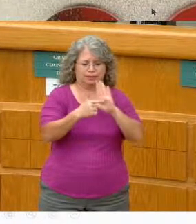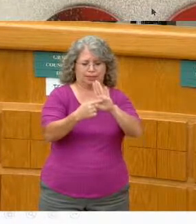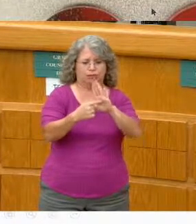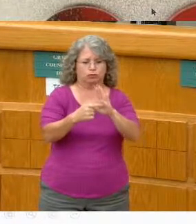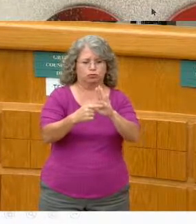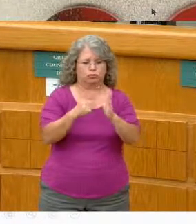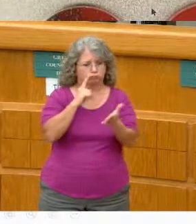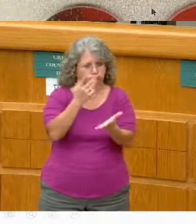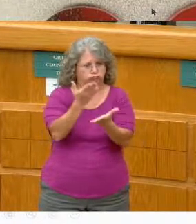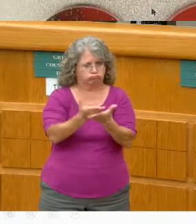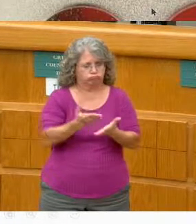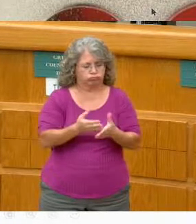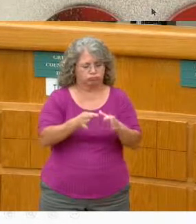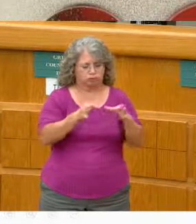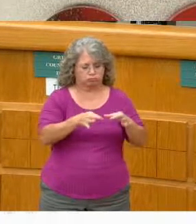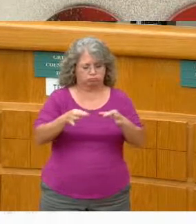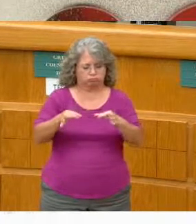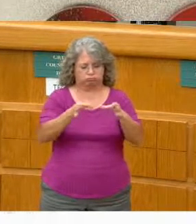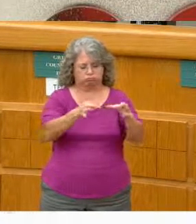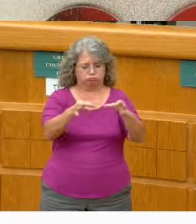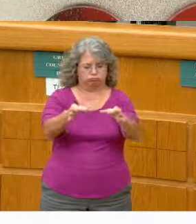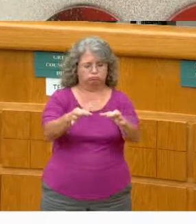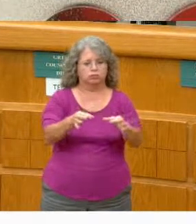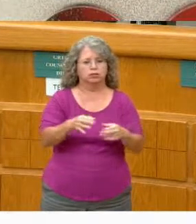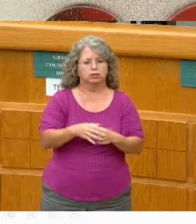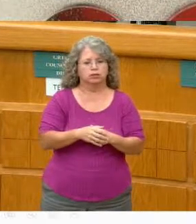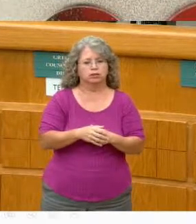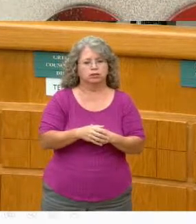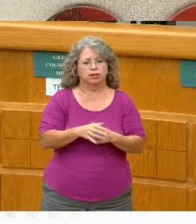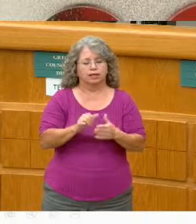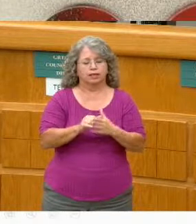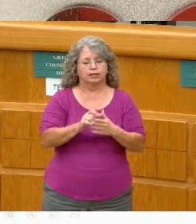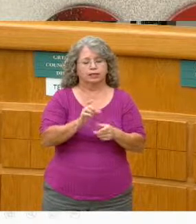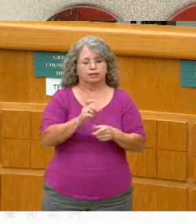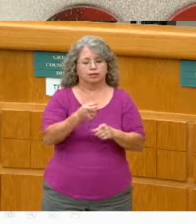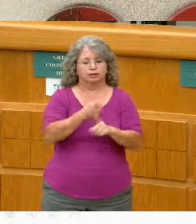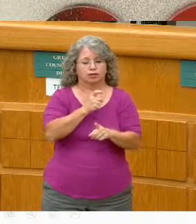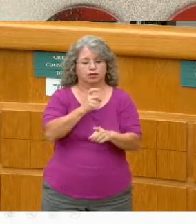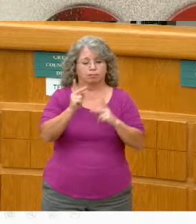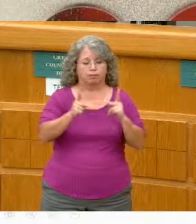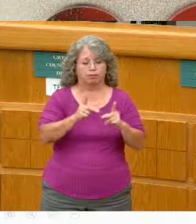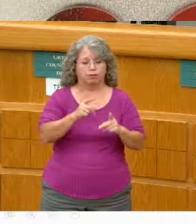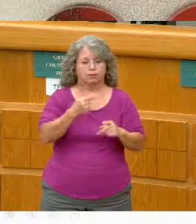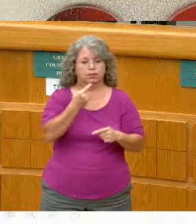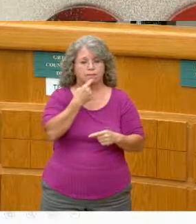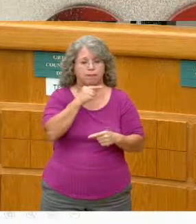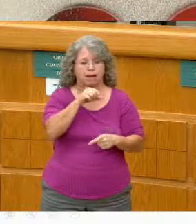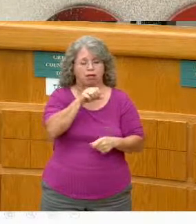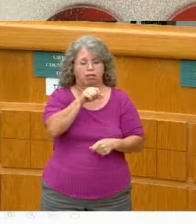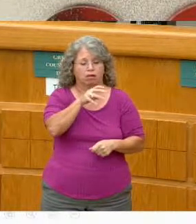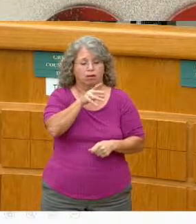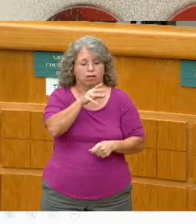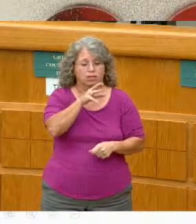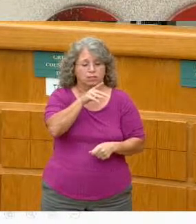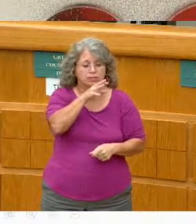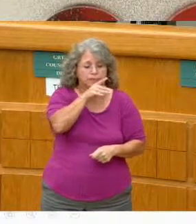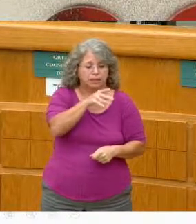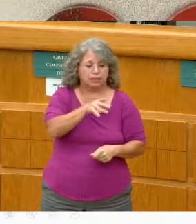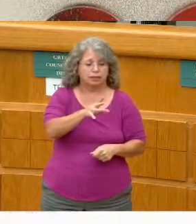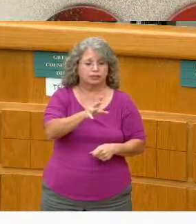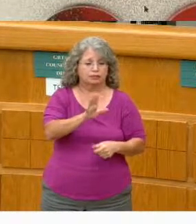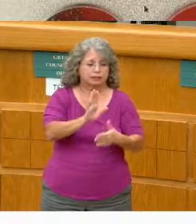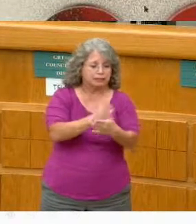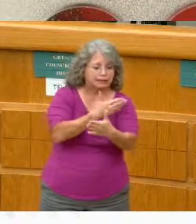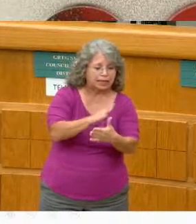petri dishes were used to incubate colonies from droplets expelled from people's mouths after sneezing,